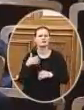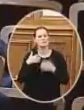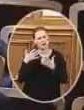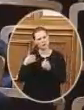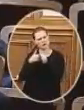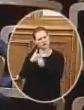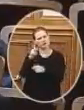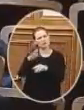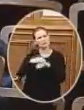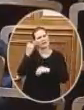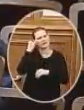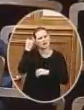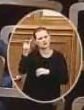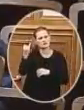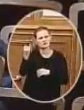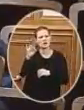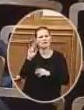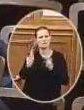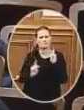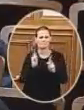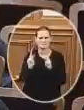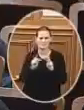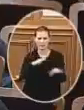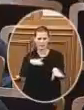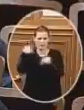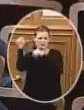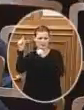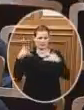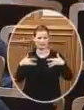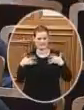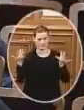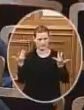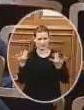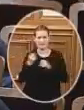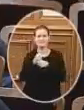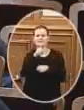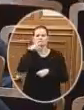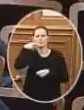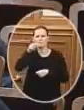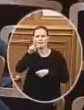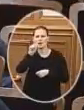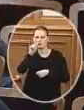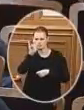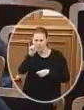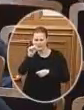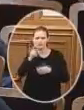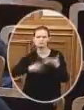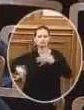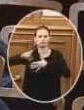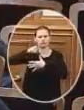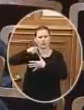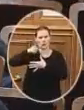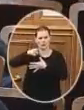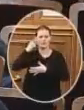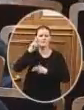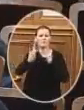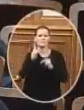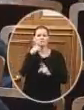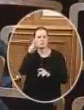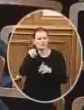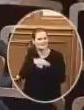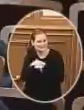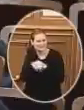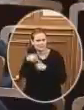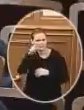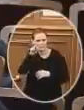of the dynamic of people leaving the event, making sure that the paratransit priority for people who need that access